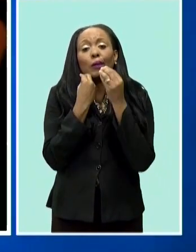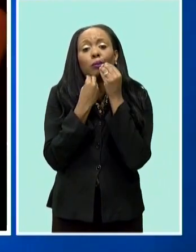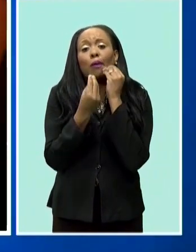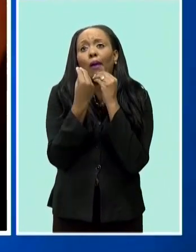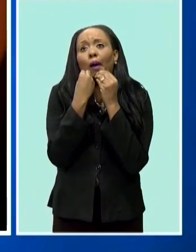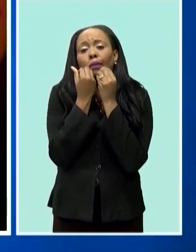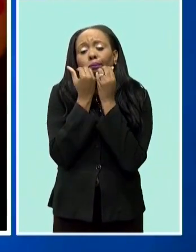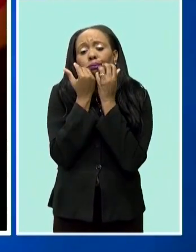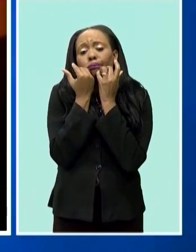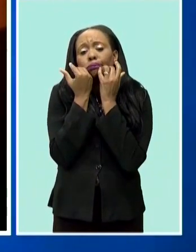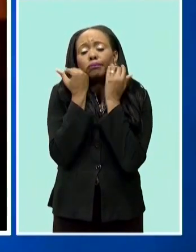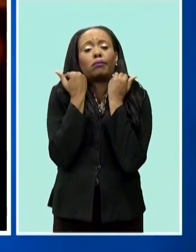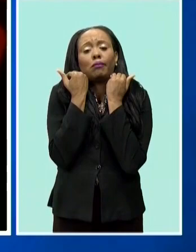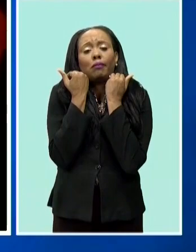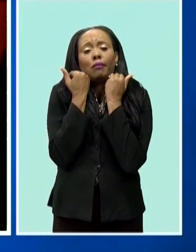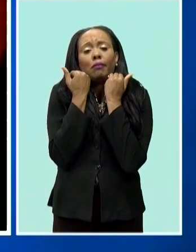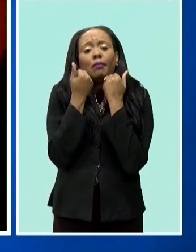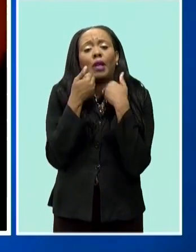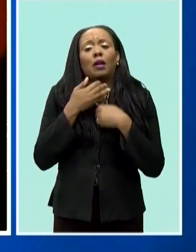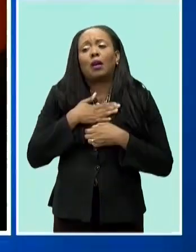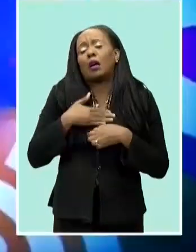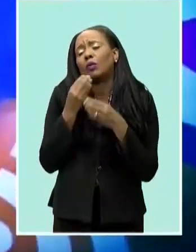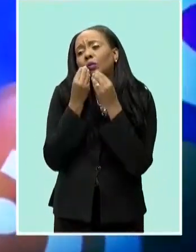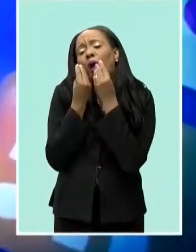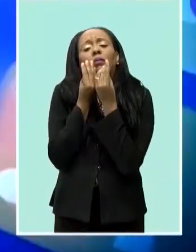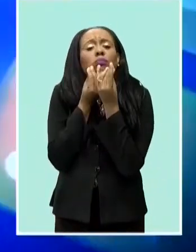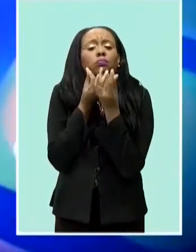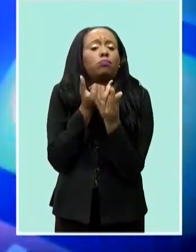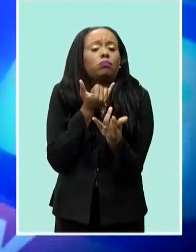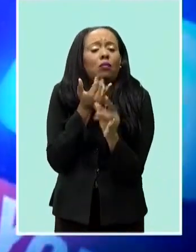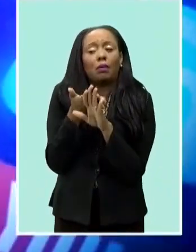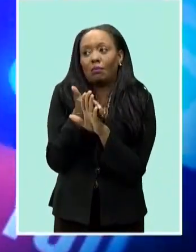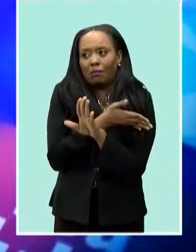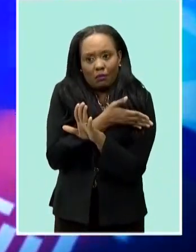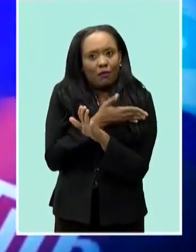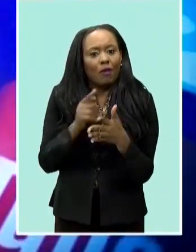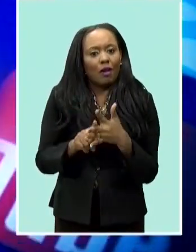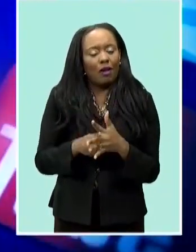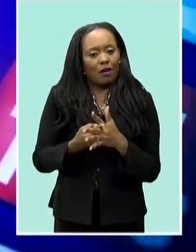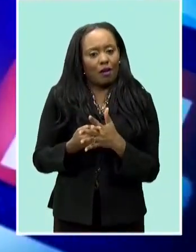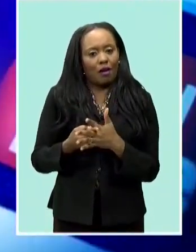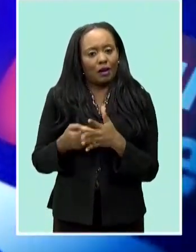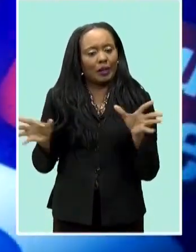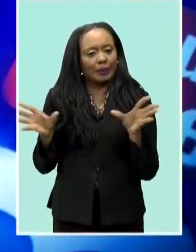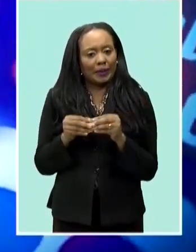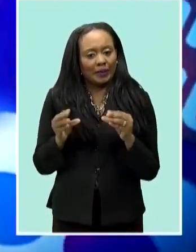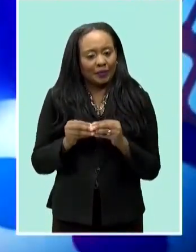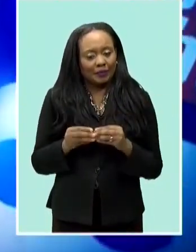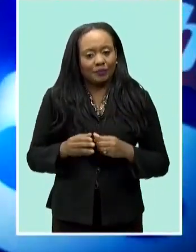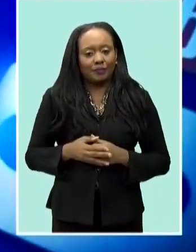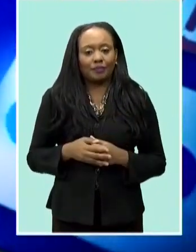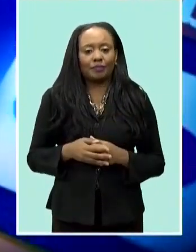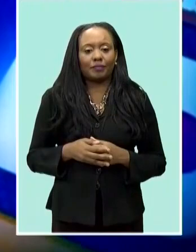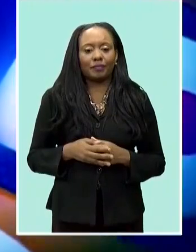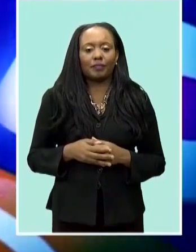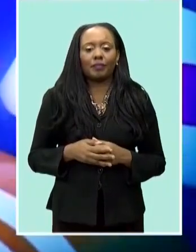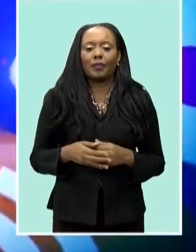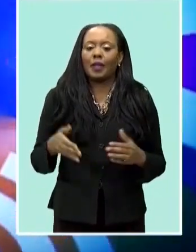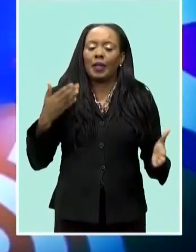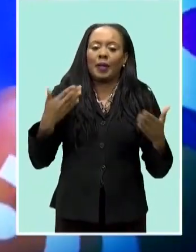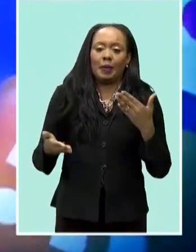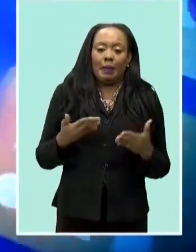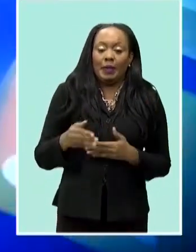chicken, enjoying a piece of the Colonel's secret recipe before the start of the hearing. Well, maybe